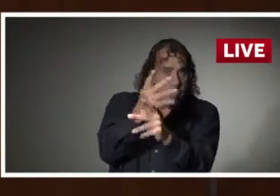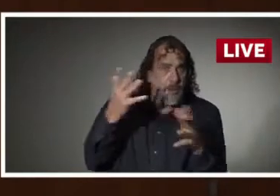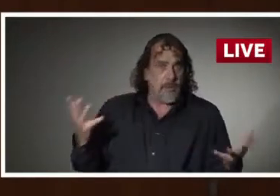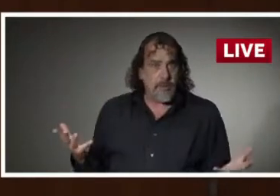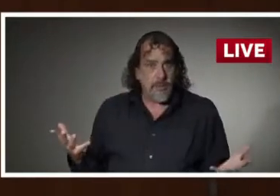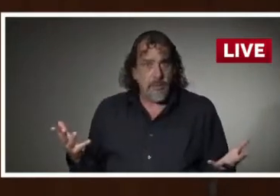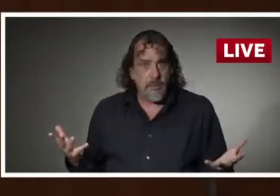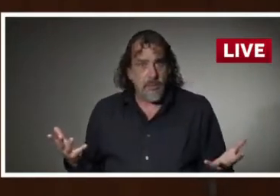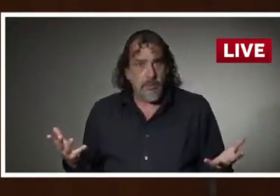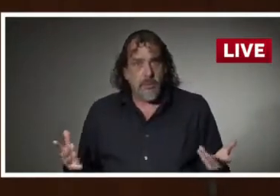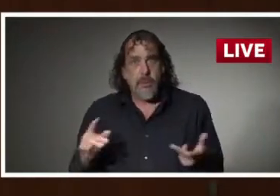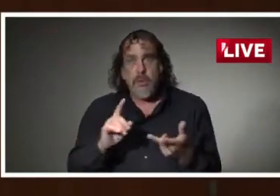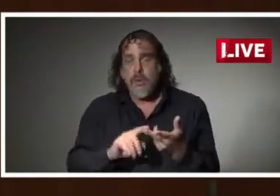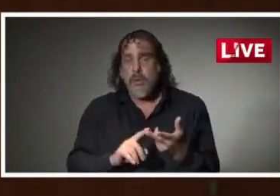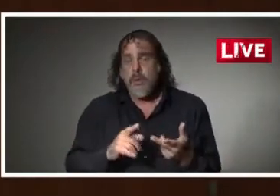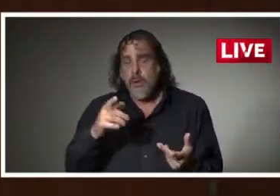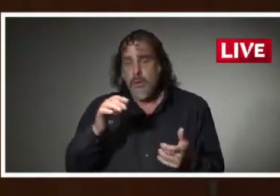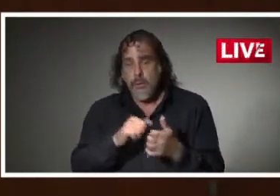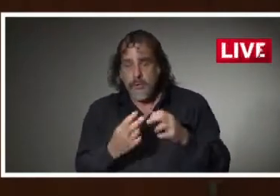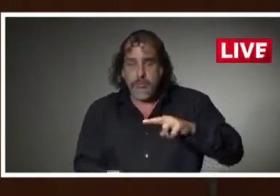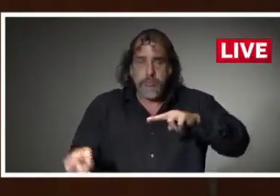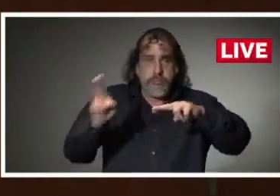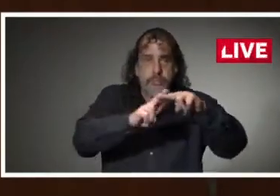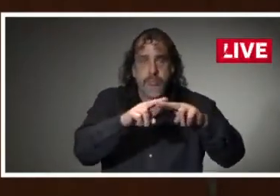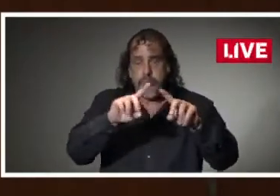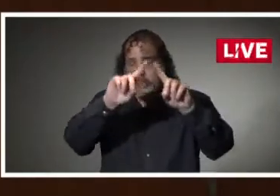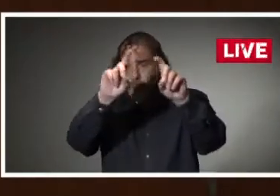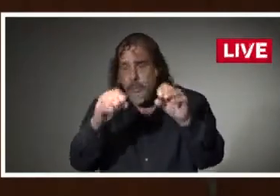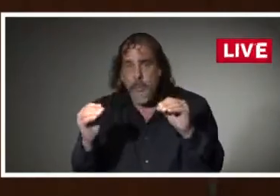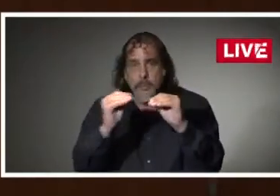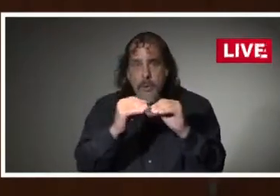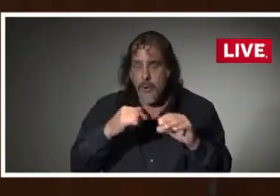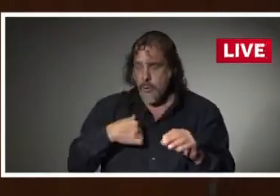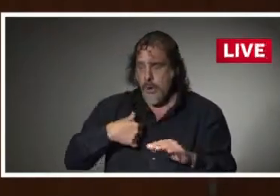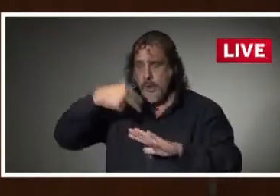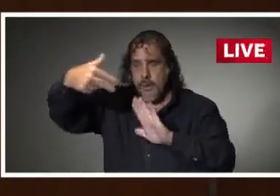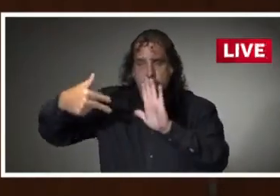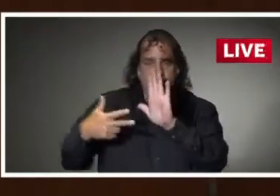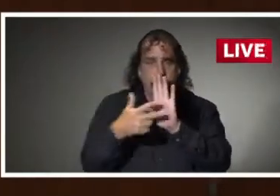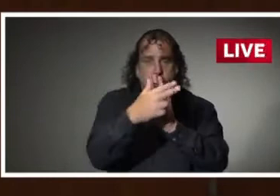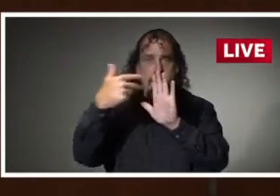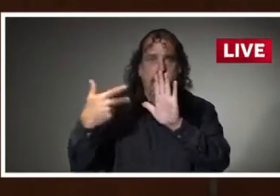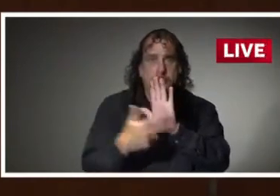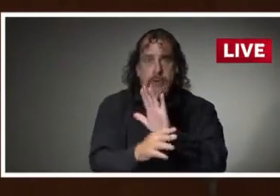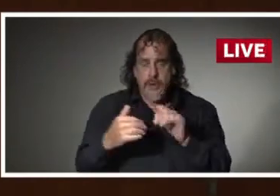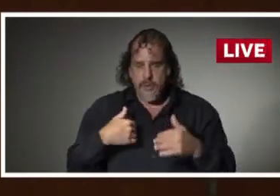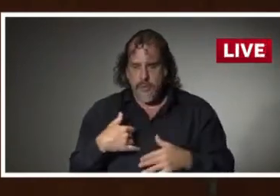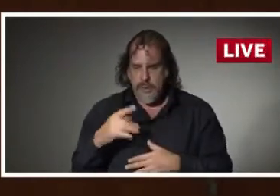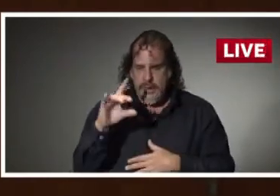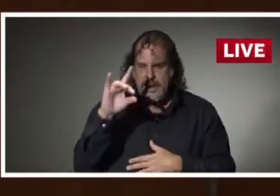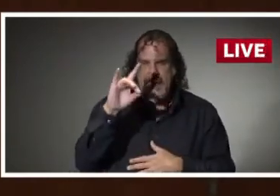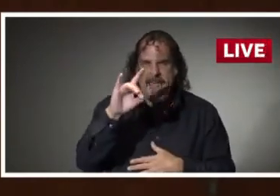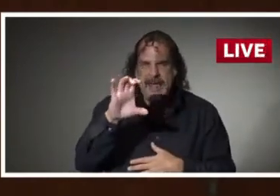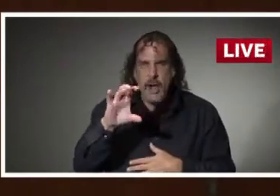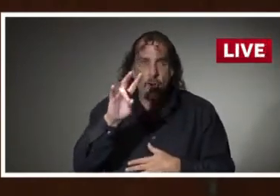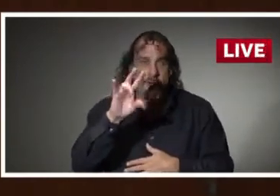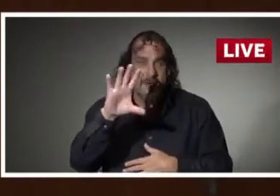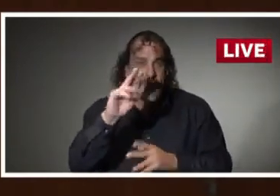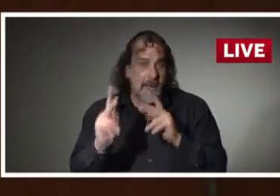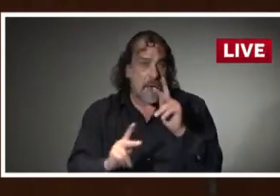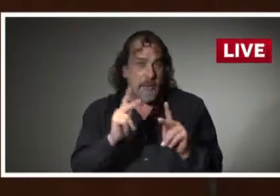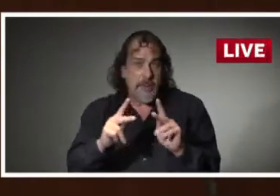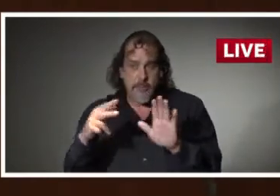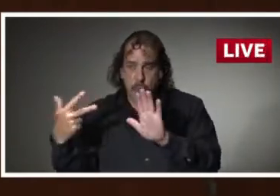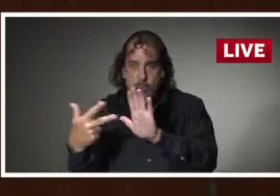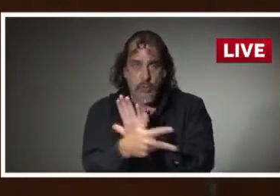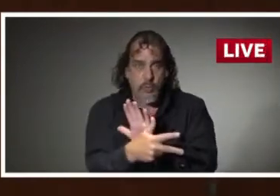increase in demand for testing. At our drive-through site in Jackson, today we have scheduled 875 people, which is